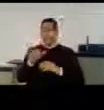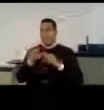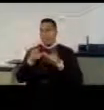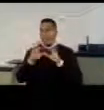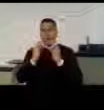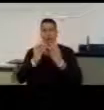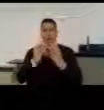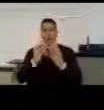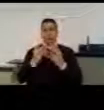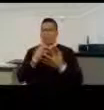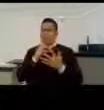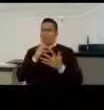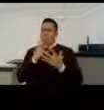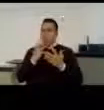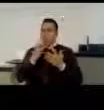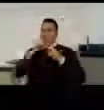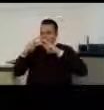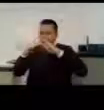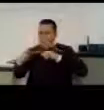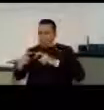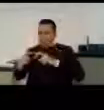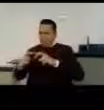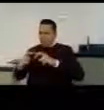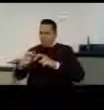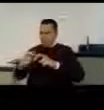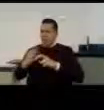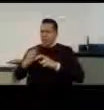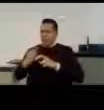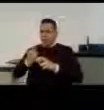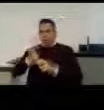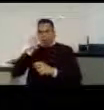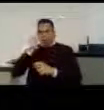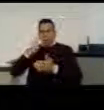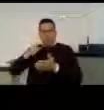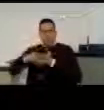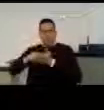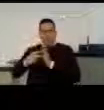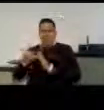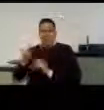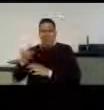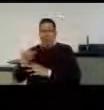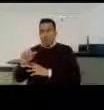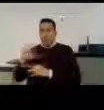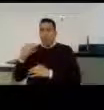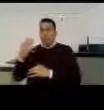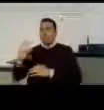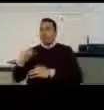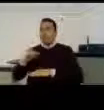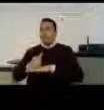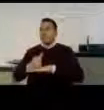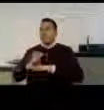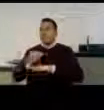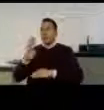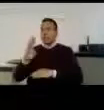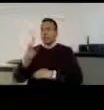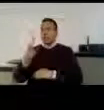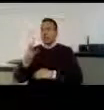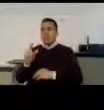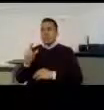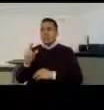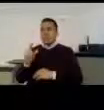understand disability more and to do something about it. And so a bill was developed. The original name was